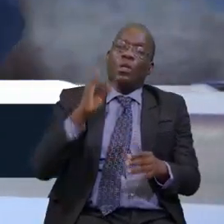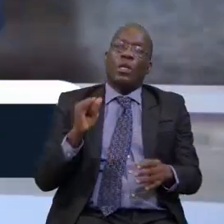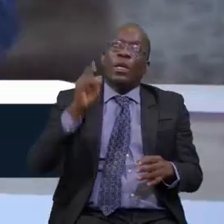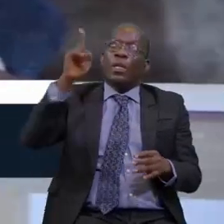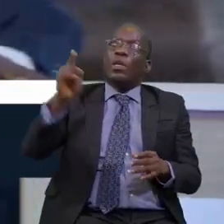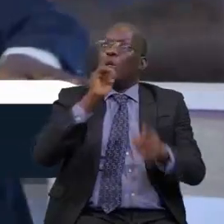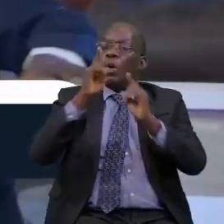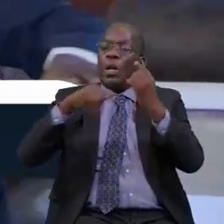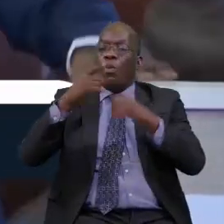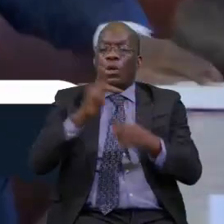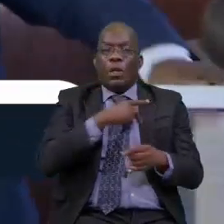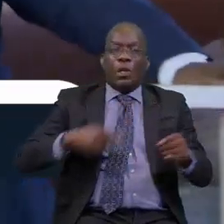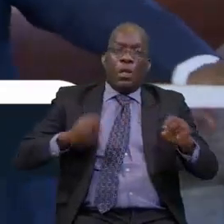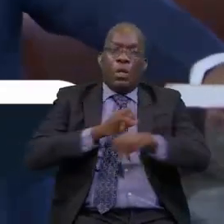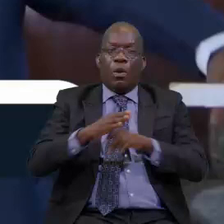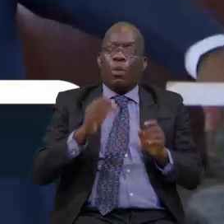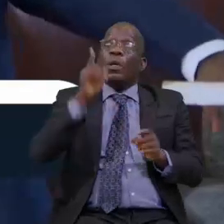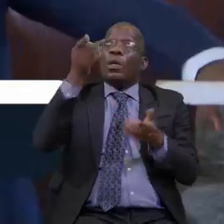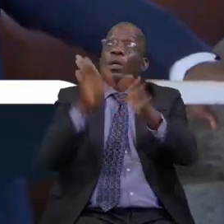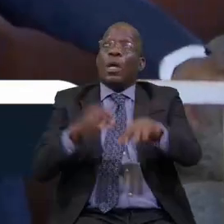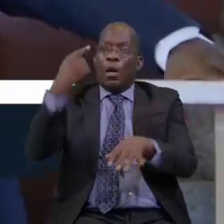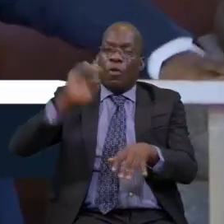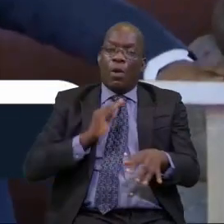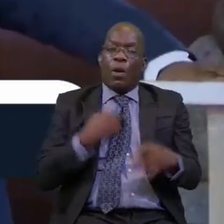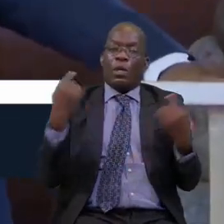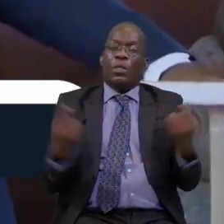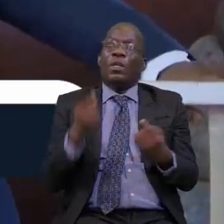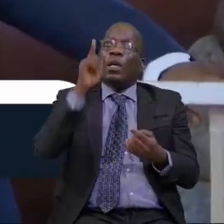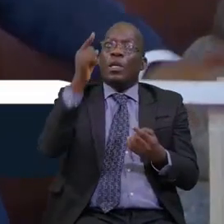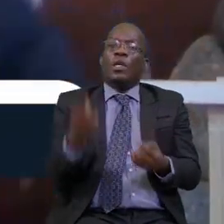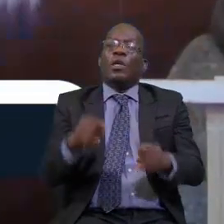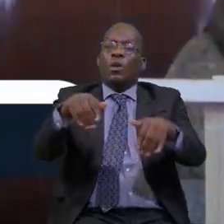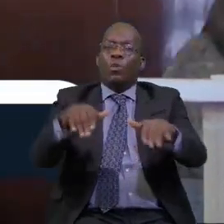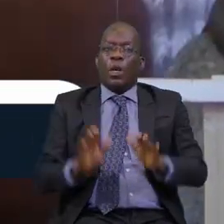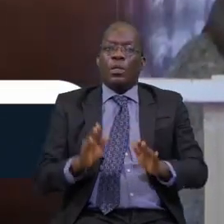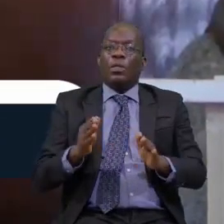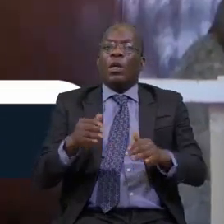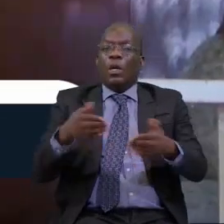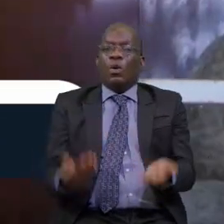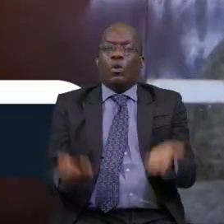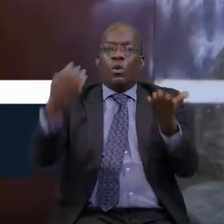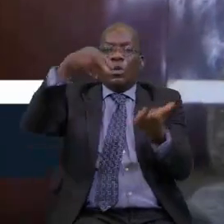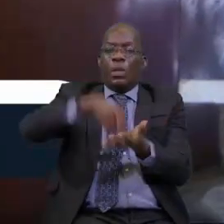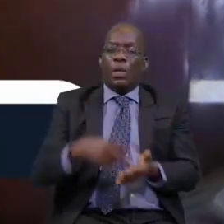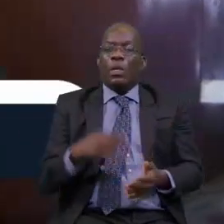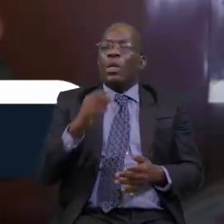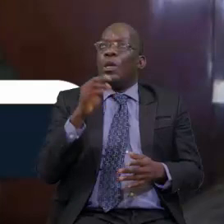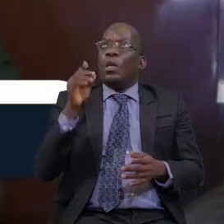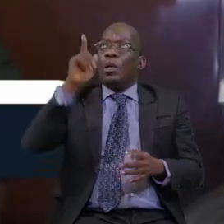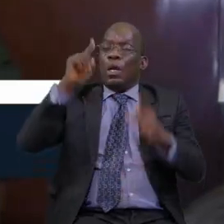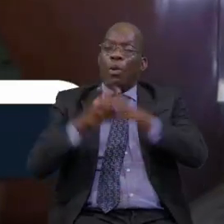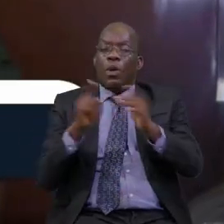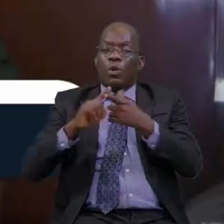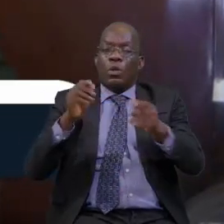our sins. He was buried. He rose again. And then he appeared to his own disciples. What was he talking about? The